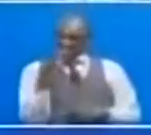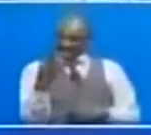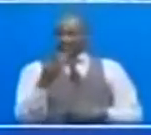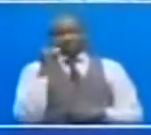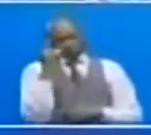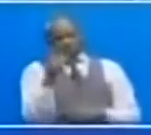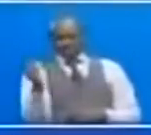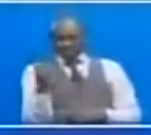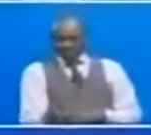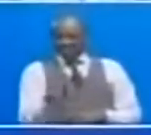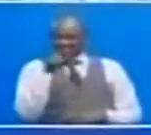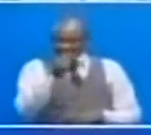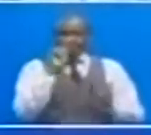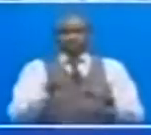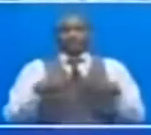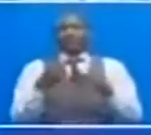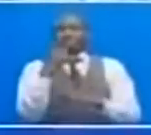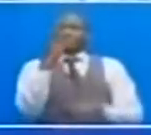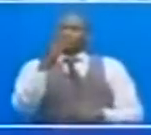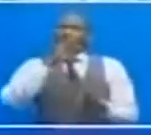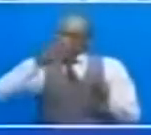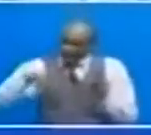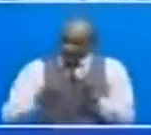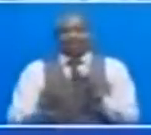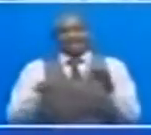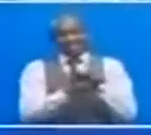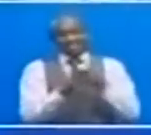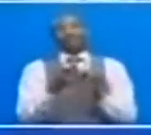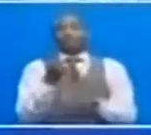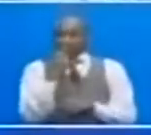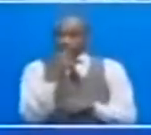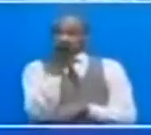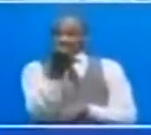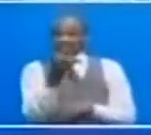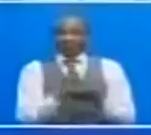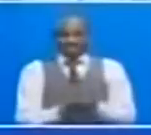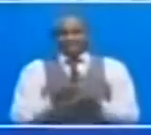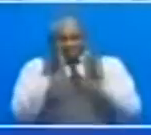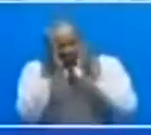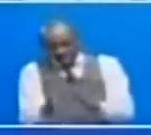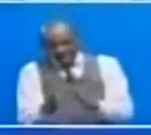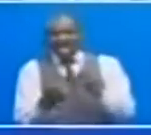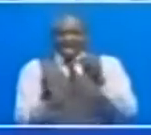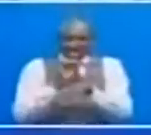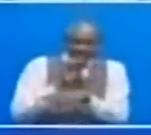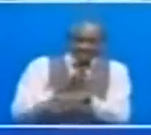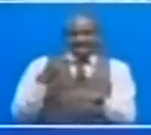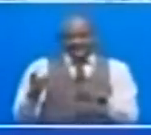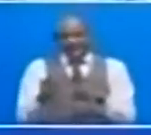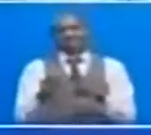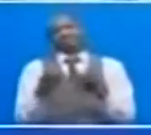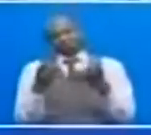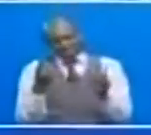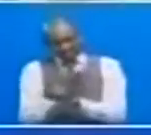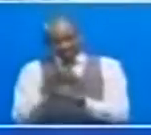shillings a month, Semadoc gives you 24-hour access to registered medical doctors, giving you personalized and affordable medical health